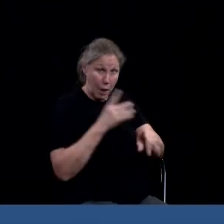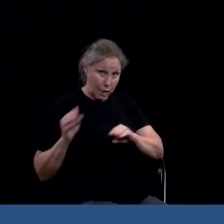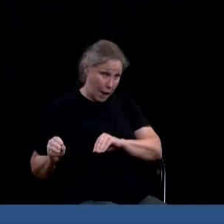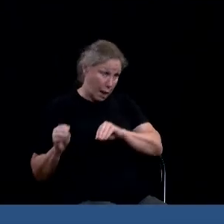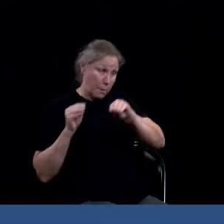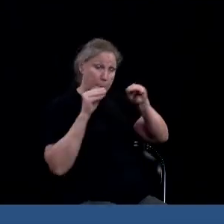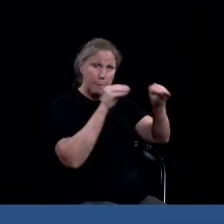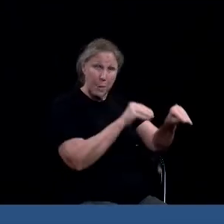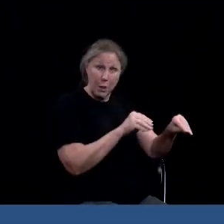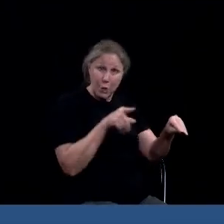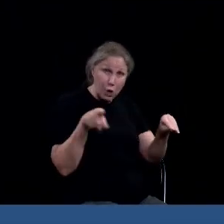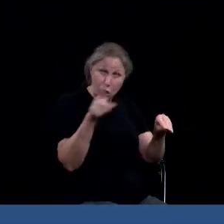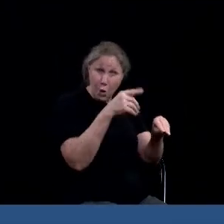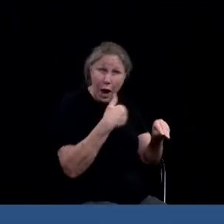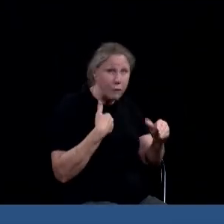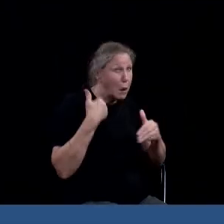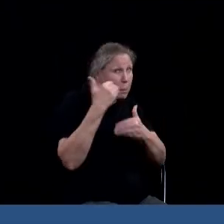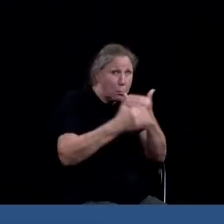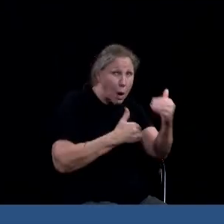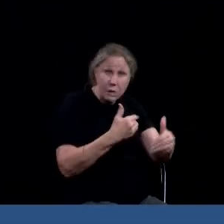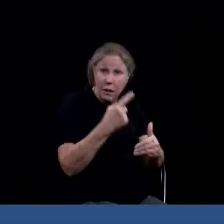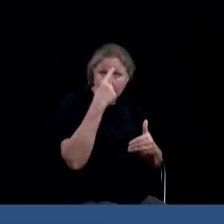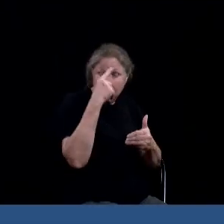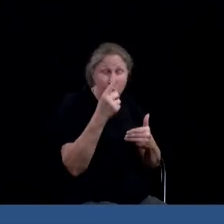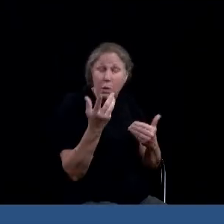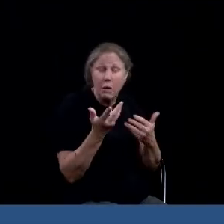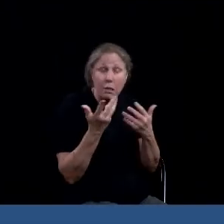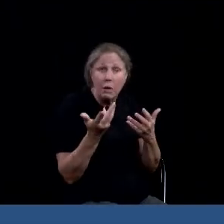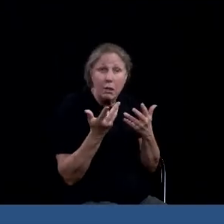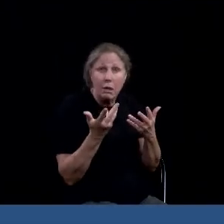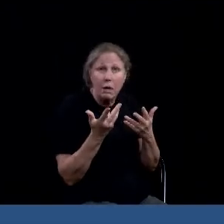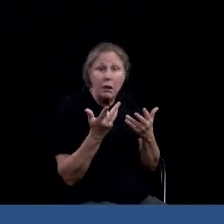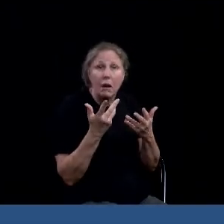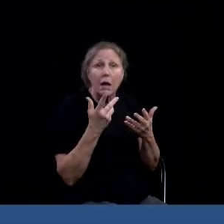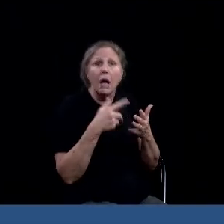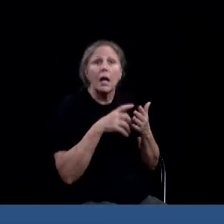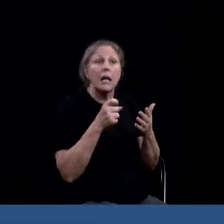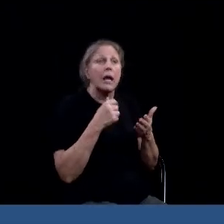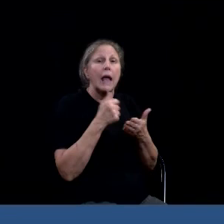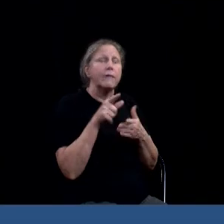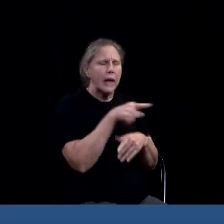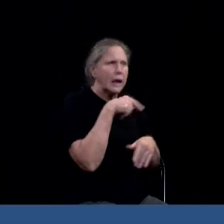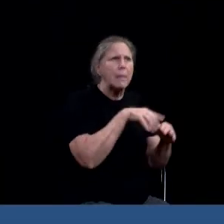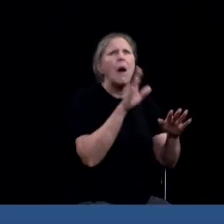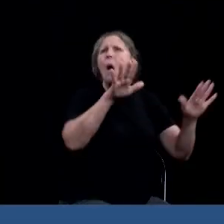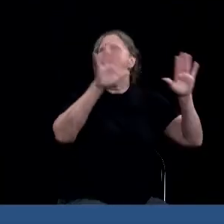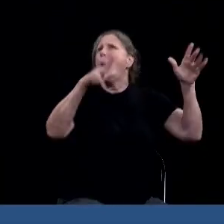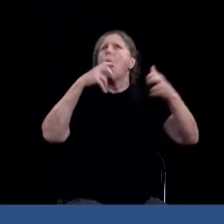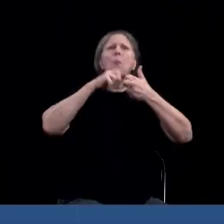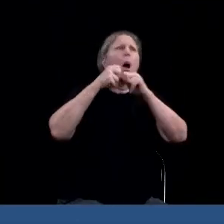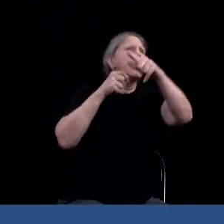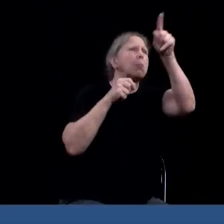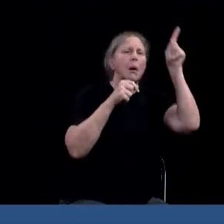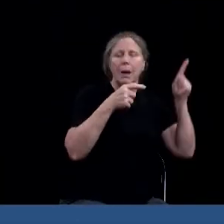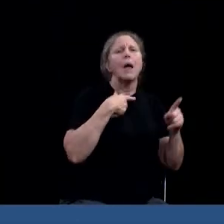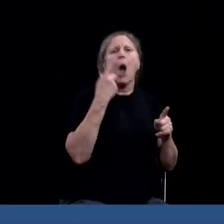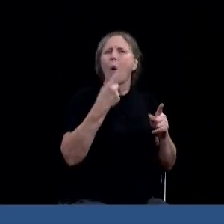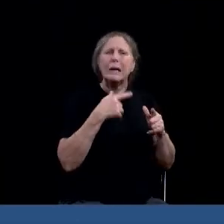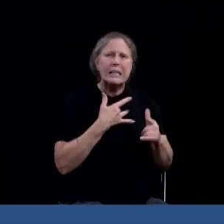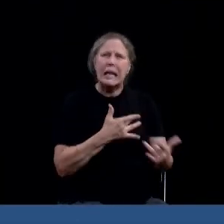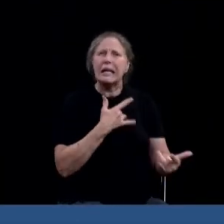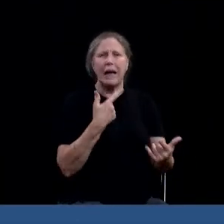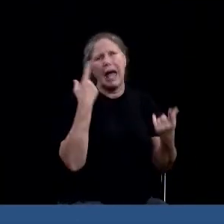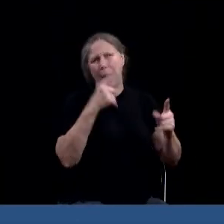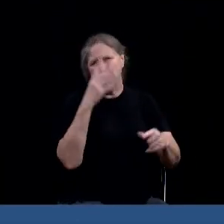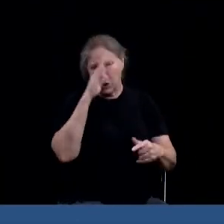of punch list items that tenants come up with as they move in? Because there's going to be oversights in the construction process, things that are overlooked, missed,